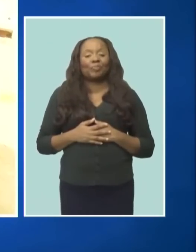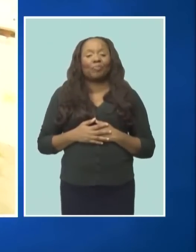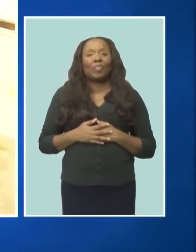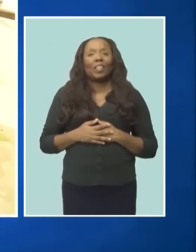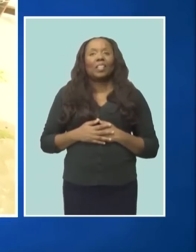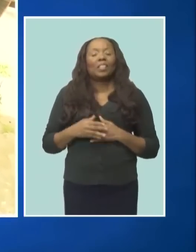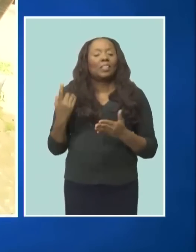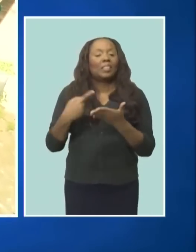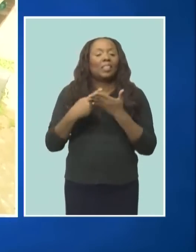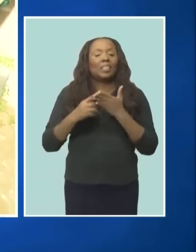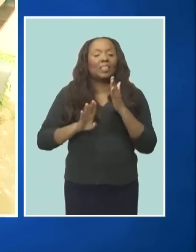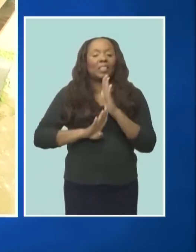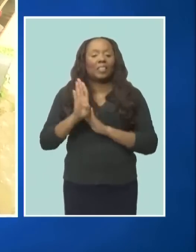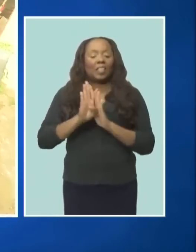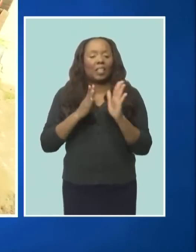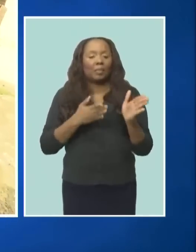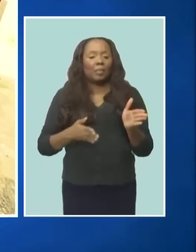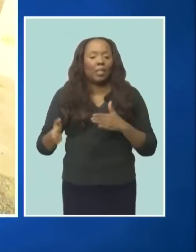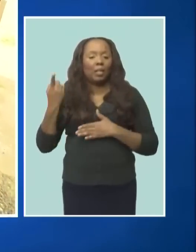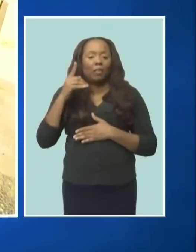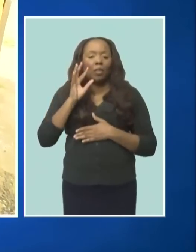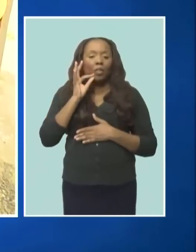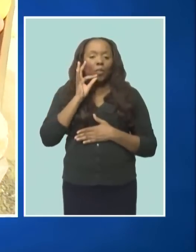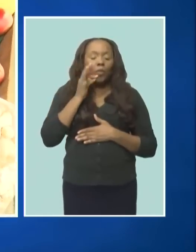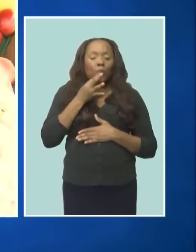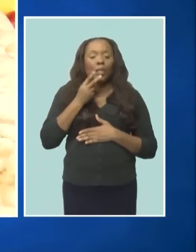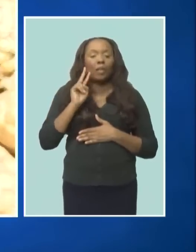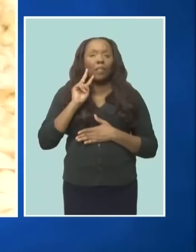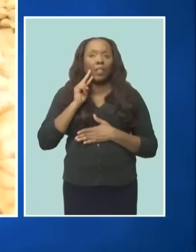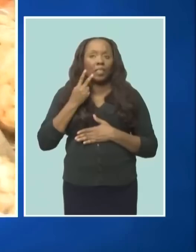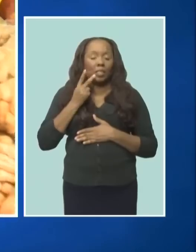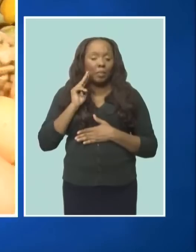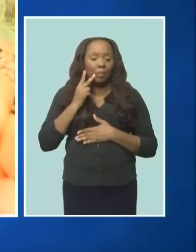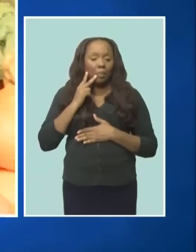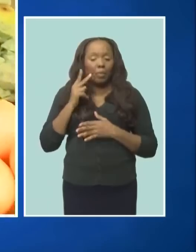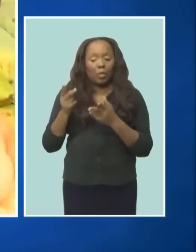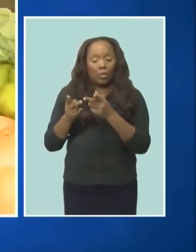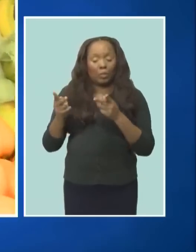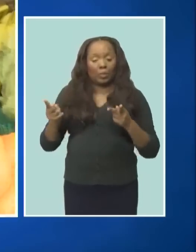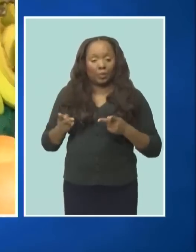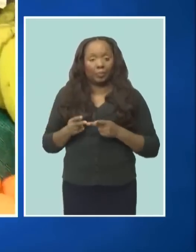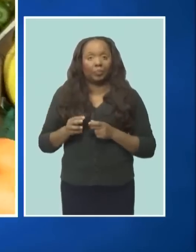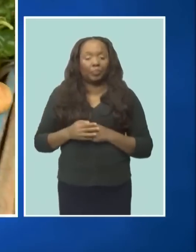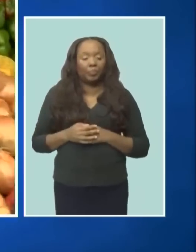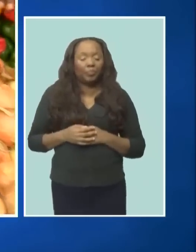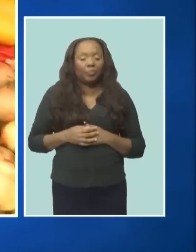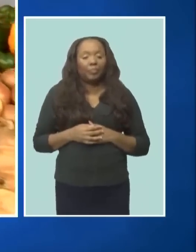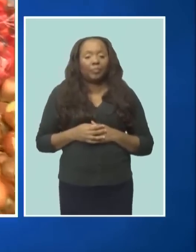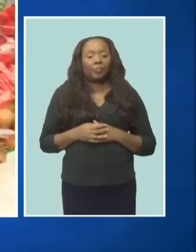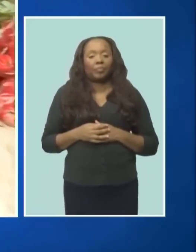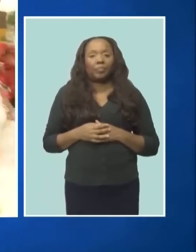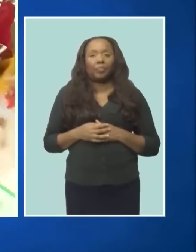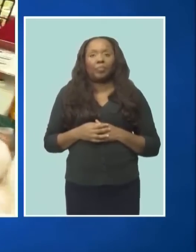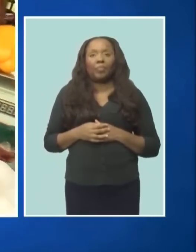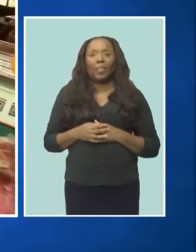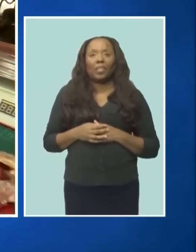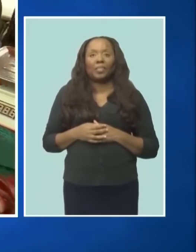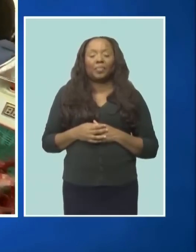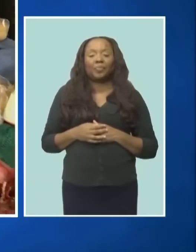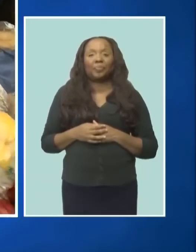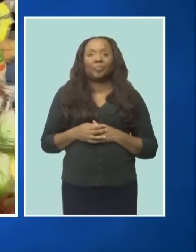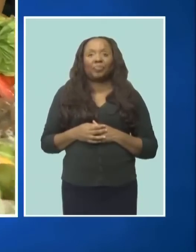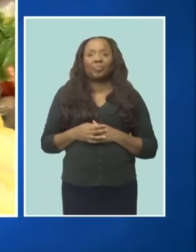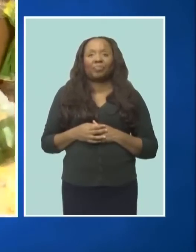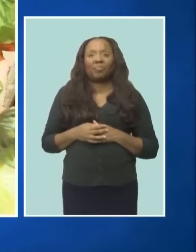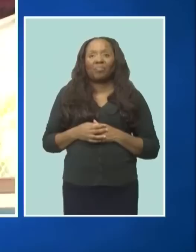plans for Shernet and Cheyenne's fruit and vegetable. One of our main thing was that we wanted to get like a